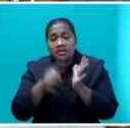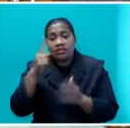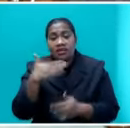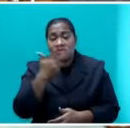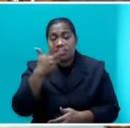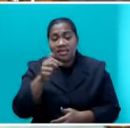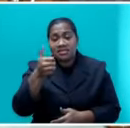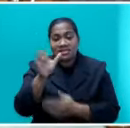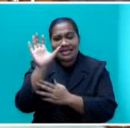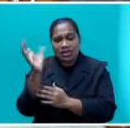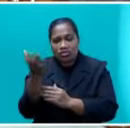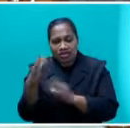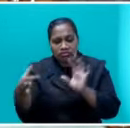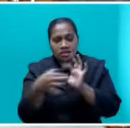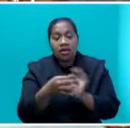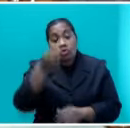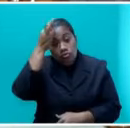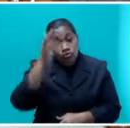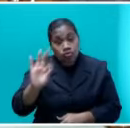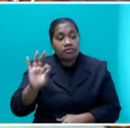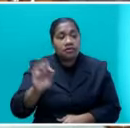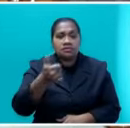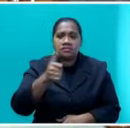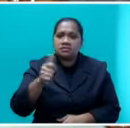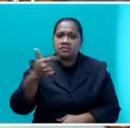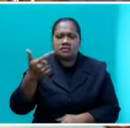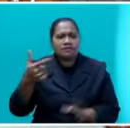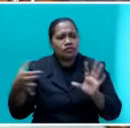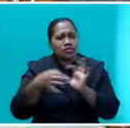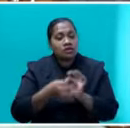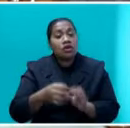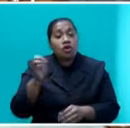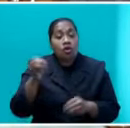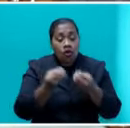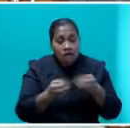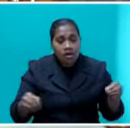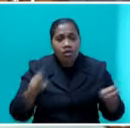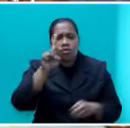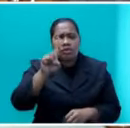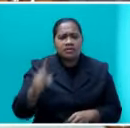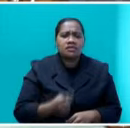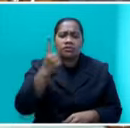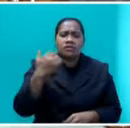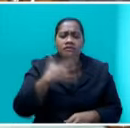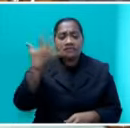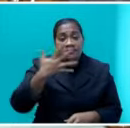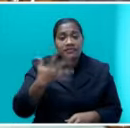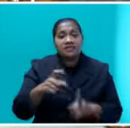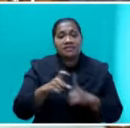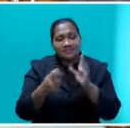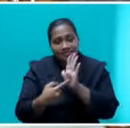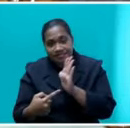connections. Rotuma, 57 satellite connections. Ovalau, 1,115 DTT